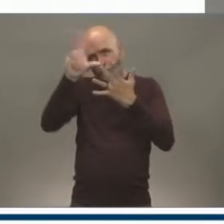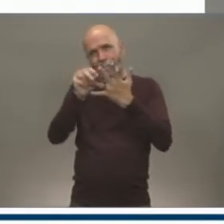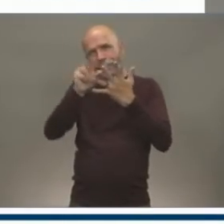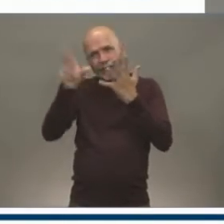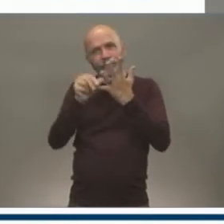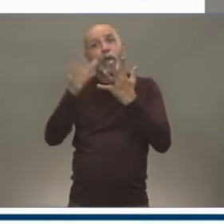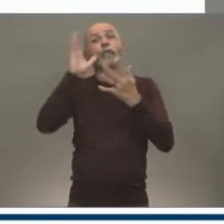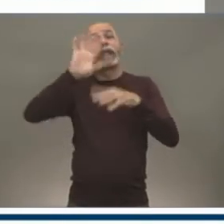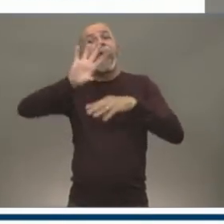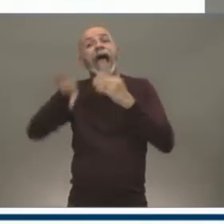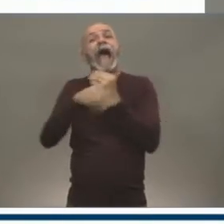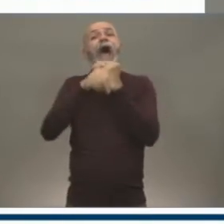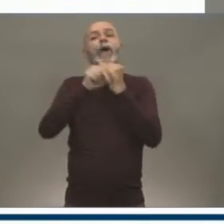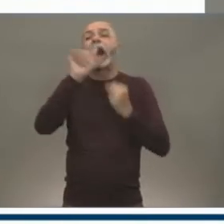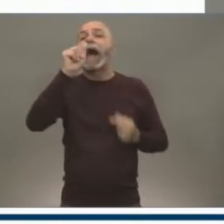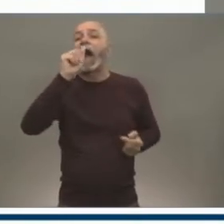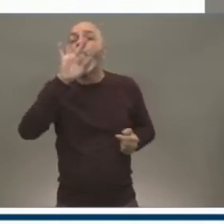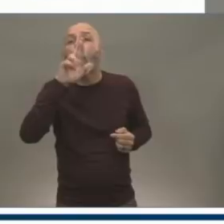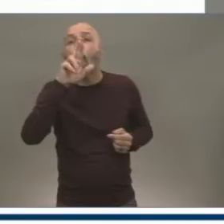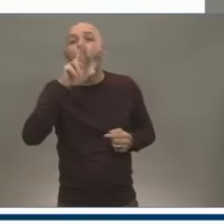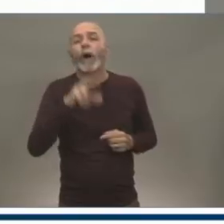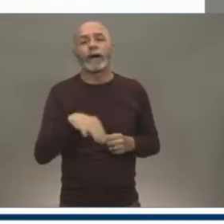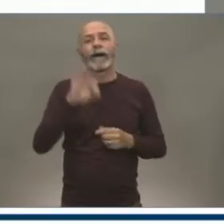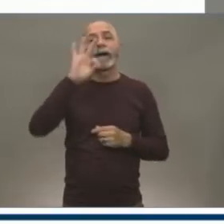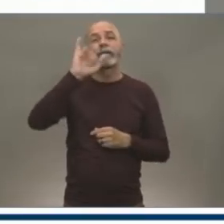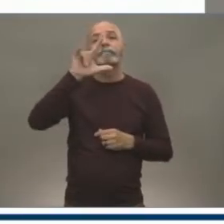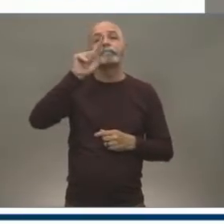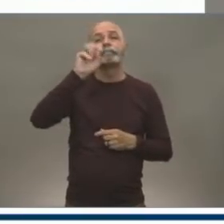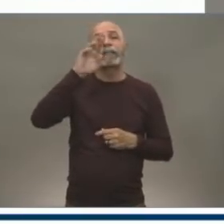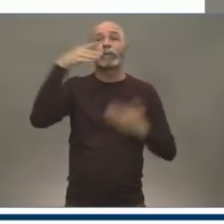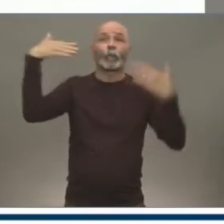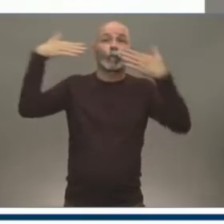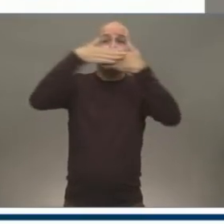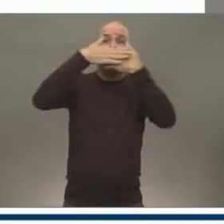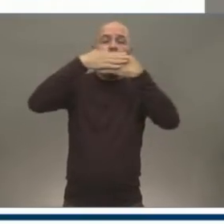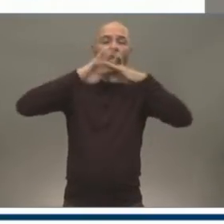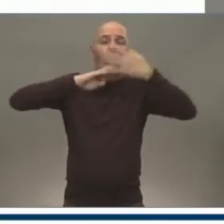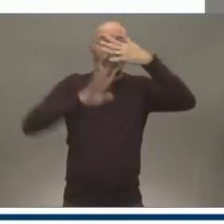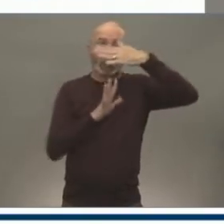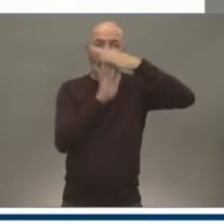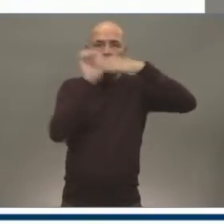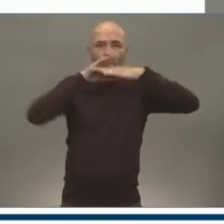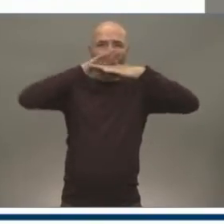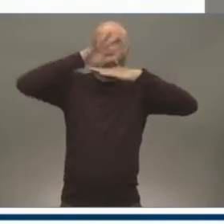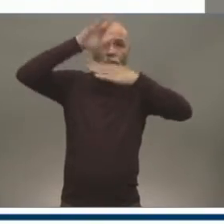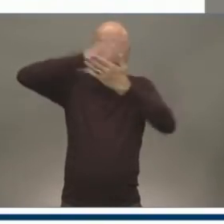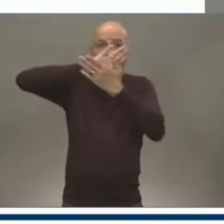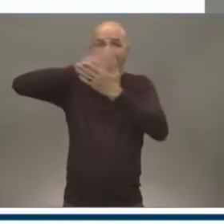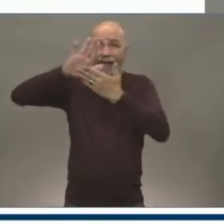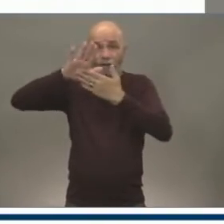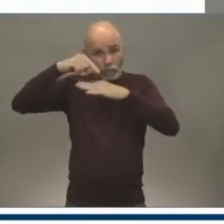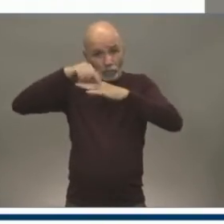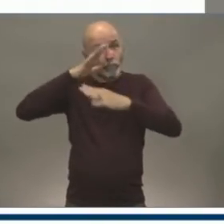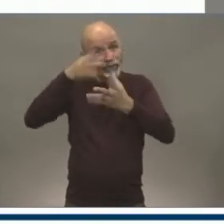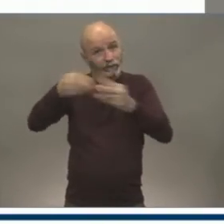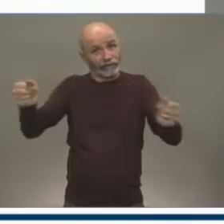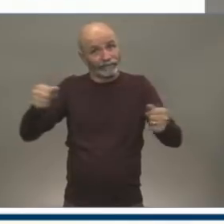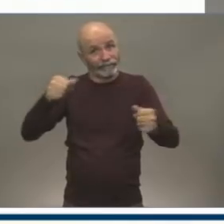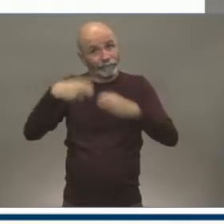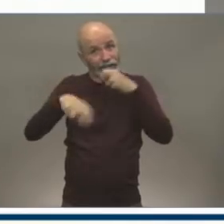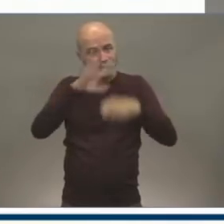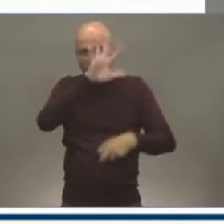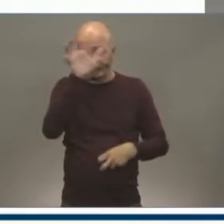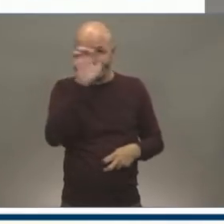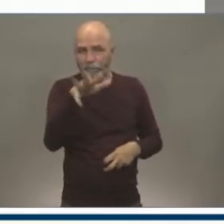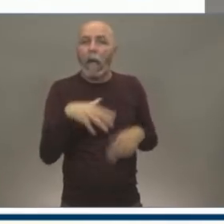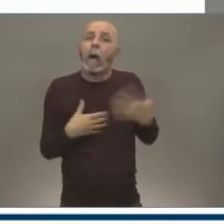piece. I'm not aware of anything that would suggest that they're going to solve all the issues. I think the approach, what